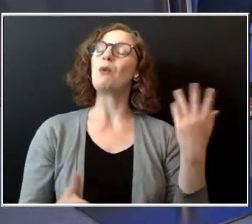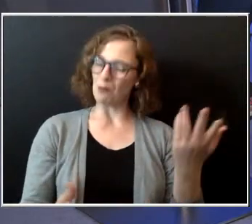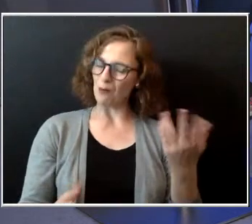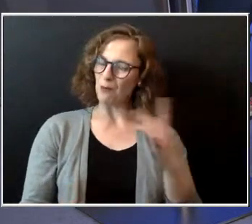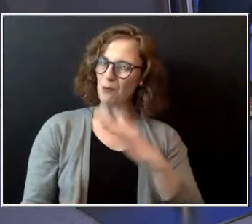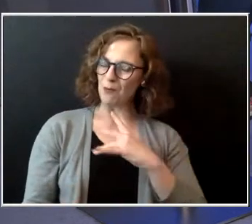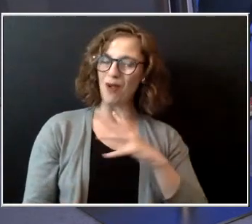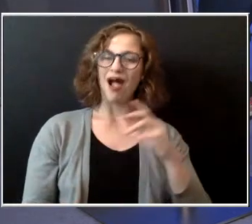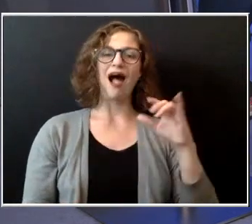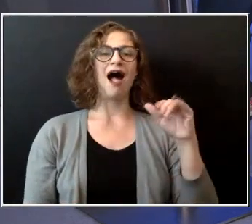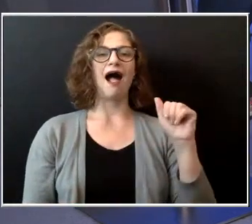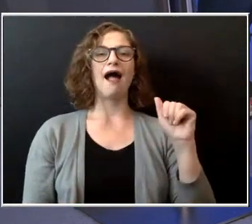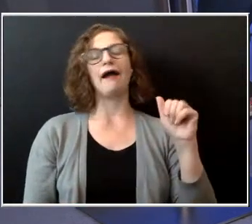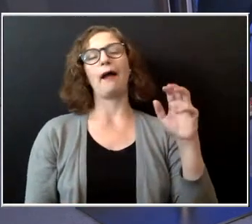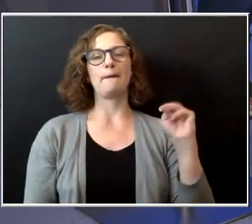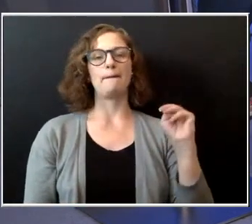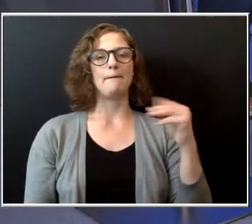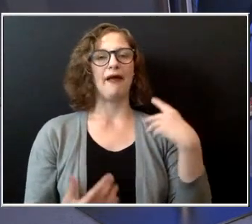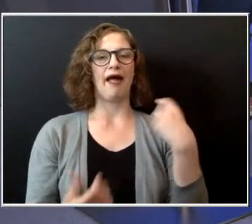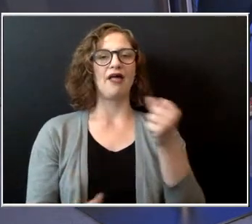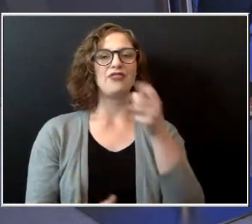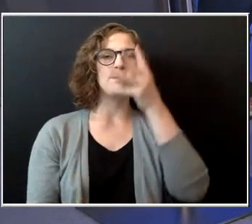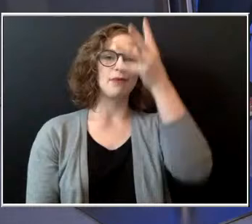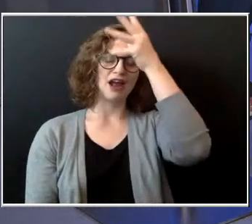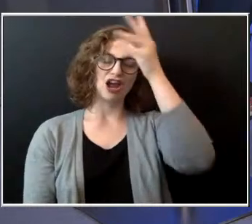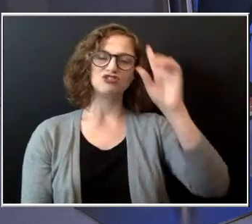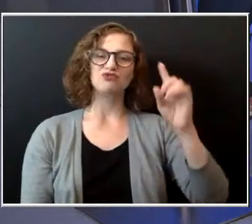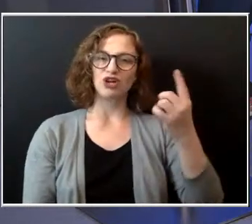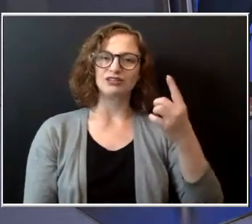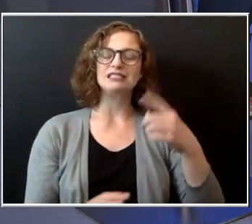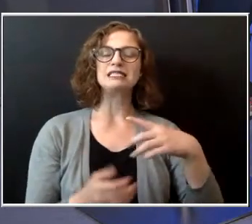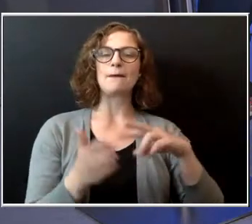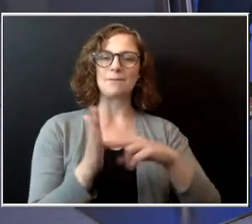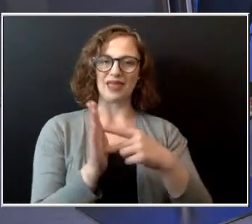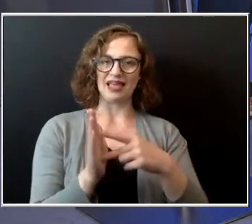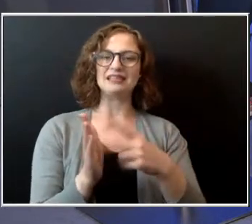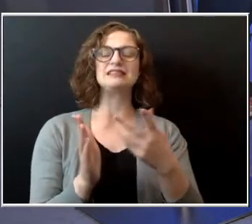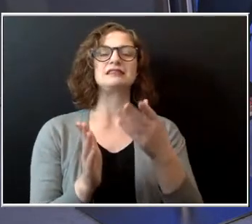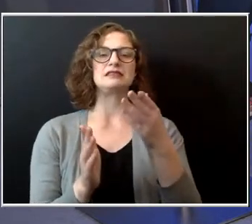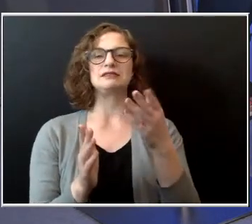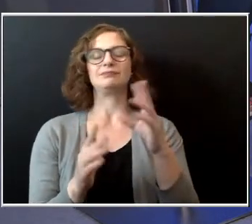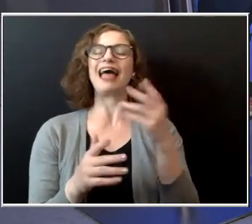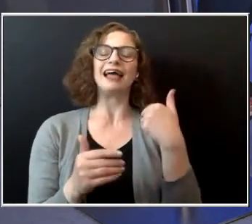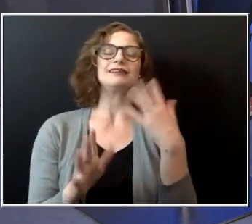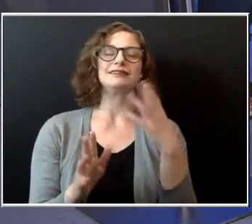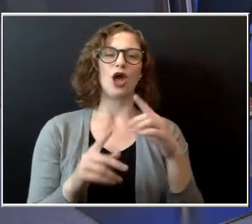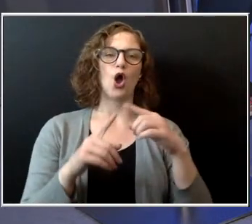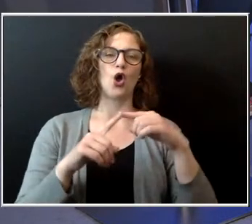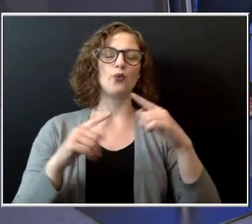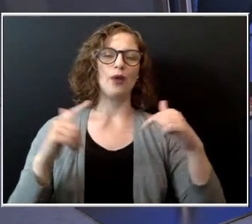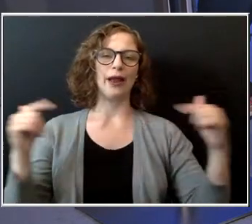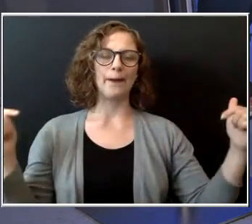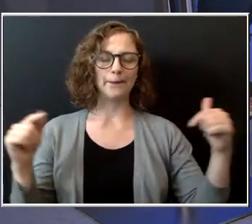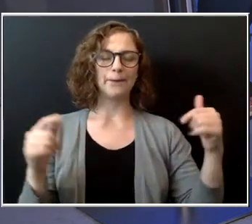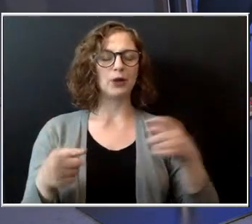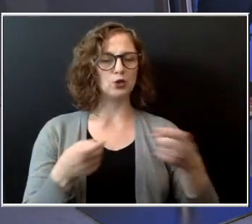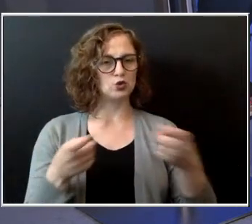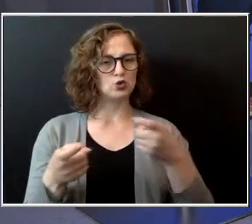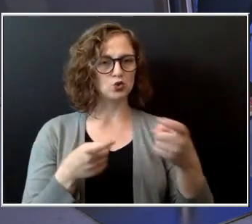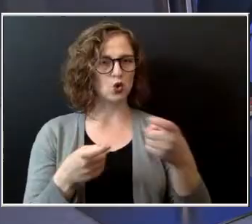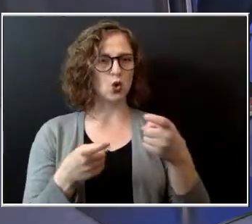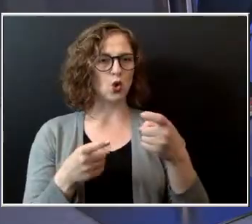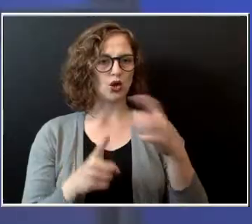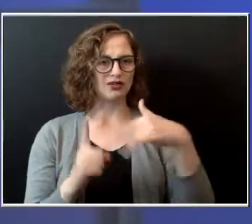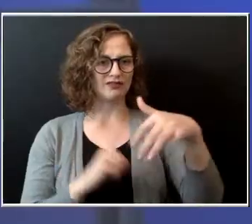which means there's going to be a control group and a treatment group. Dr. Beffert, tell us about how did you develop a control and treatment group in this study? Yeah,